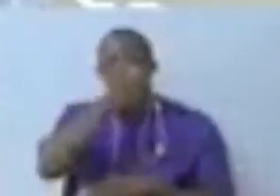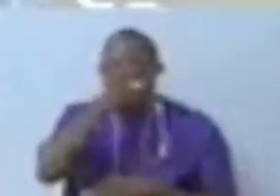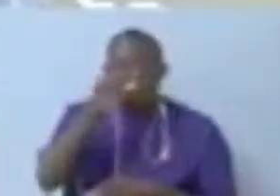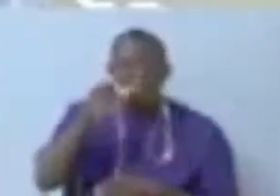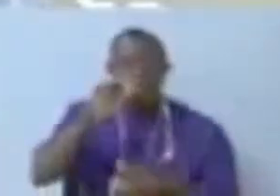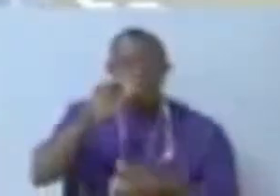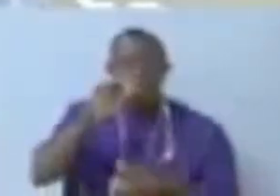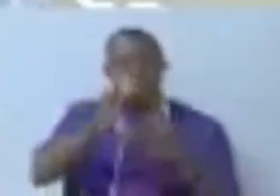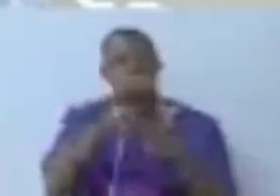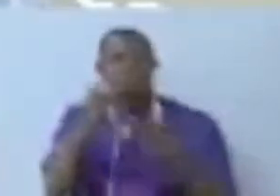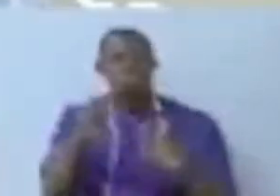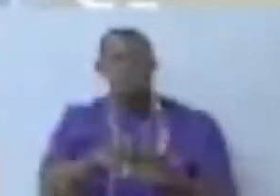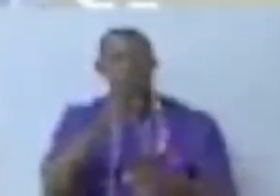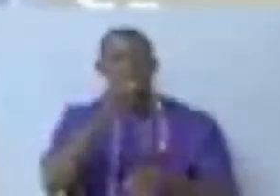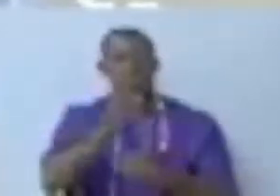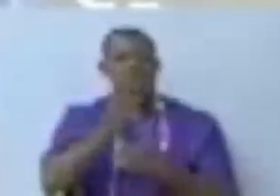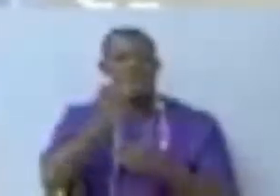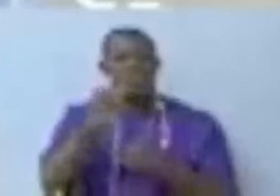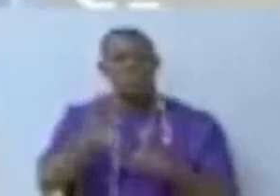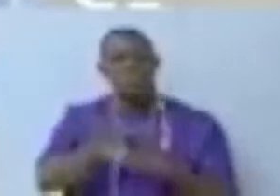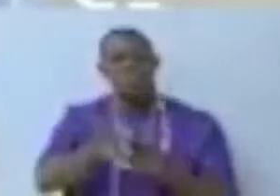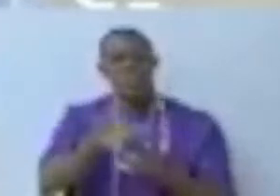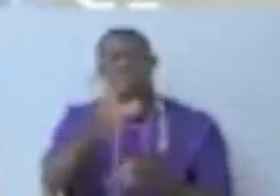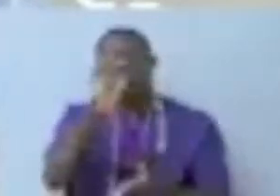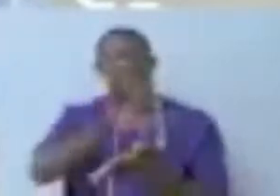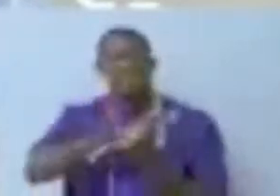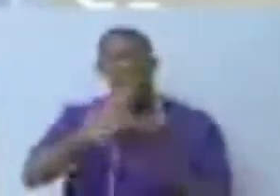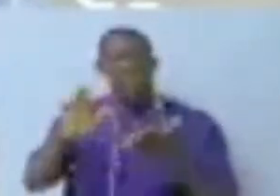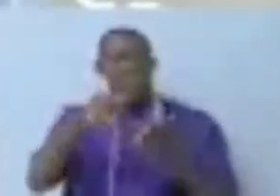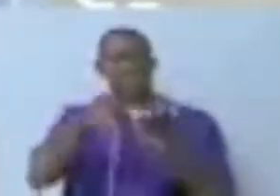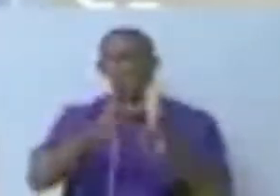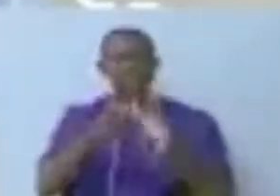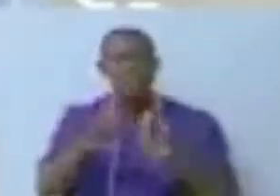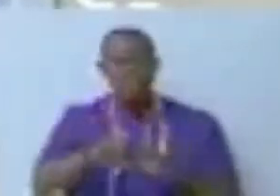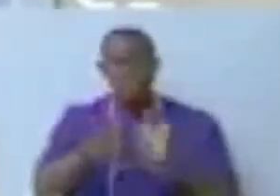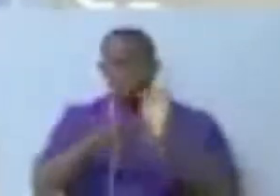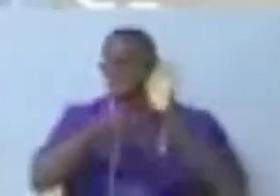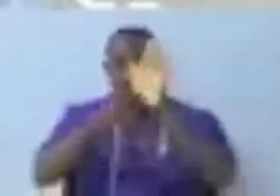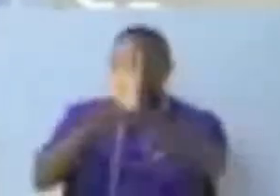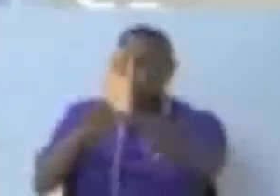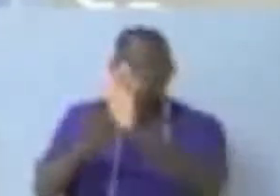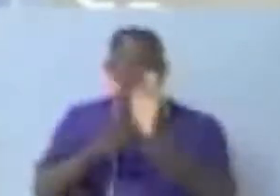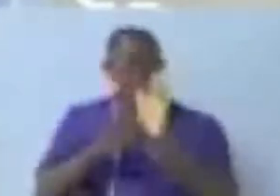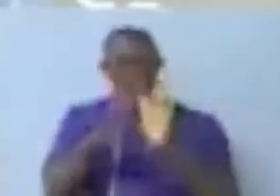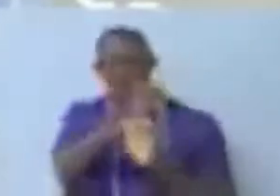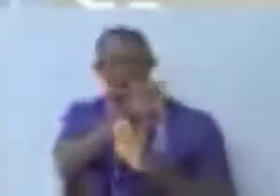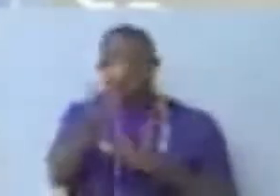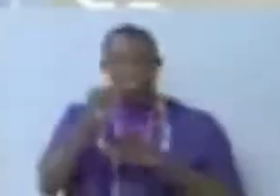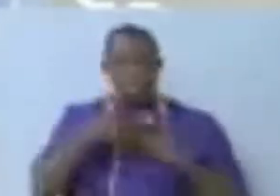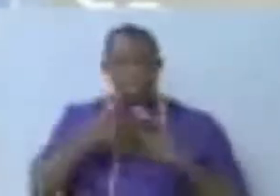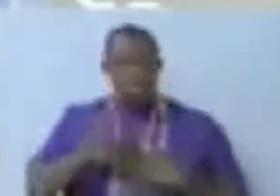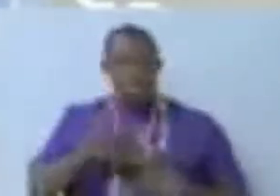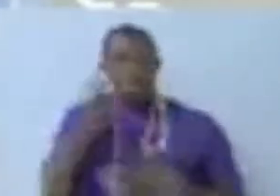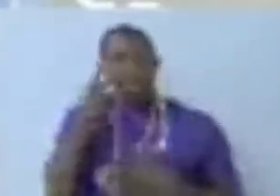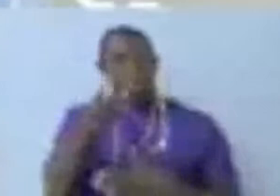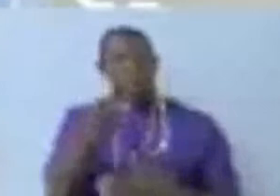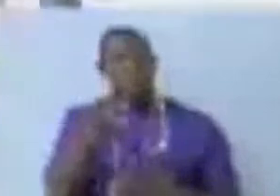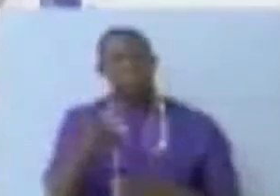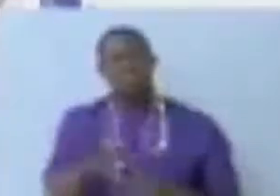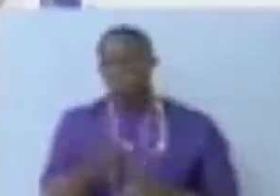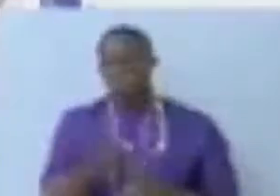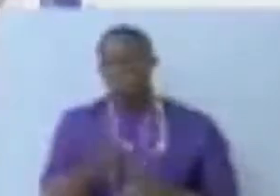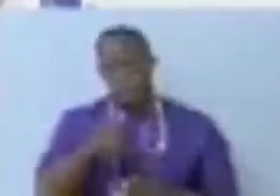done transparently? When you faro make it a Kulura on a fucker at Tilwin in Toniaco. I do not know.